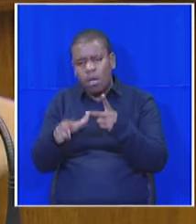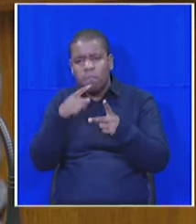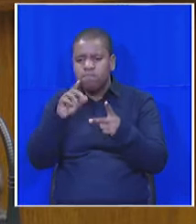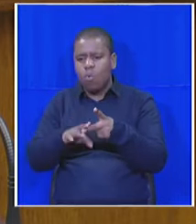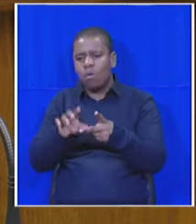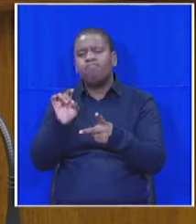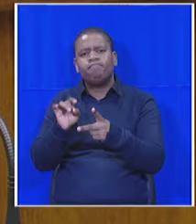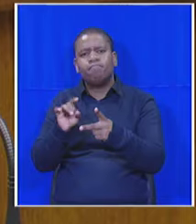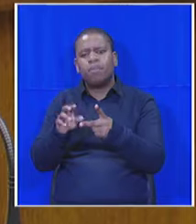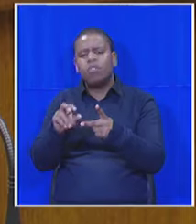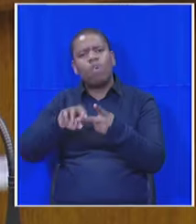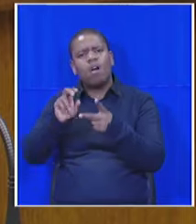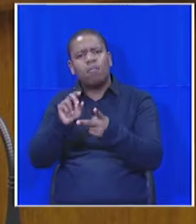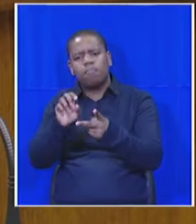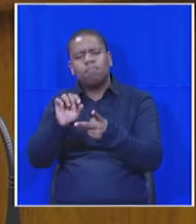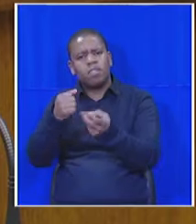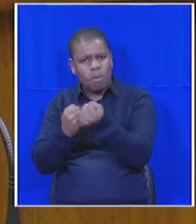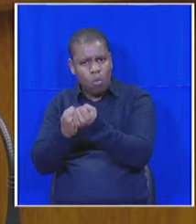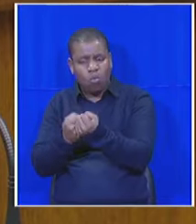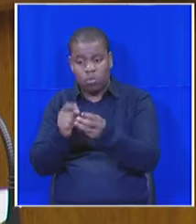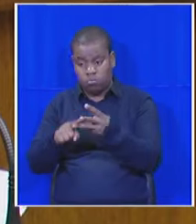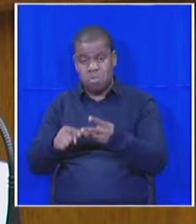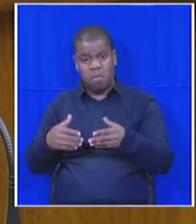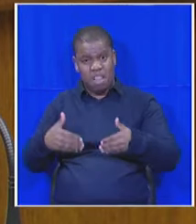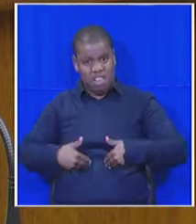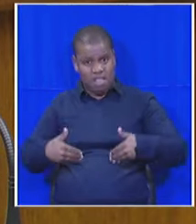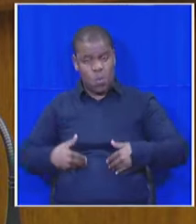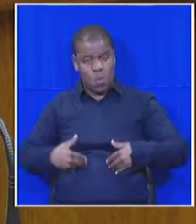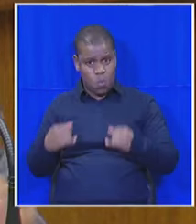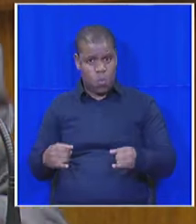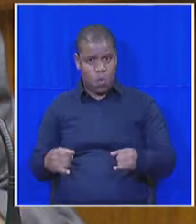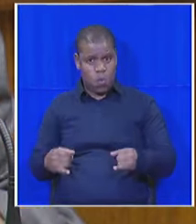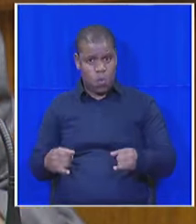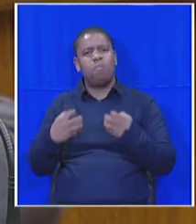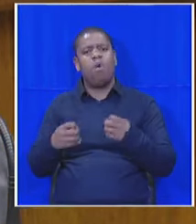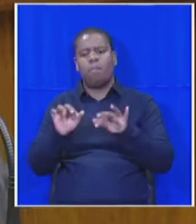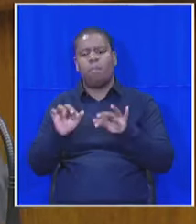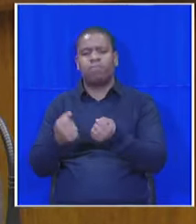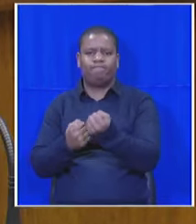aged and the destitute. Honourable Chairperson,